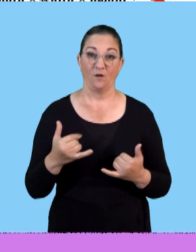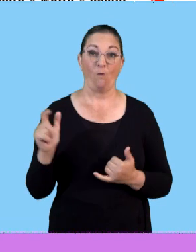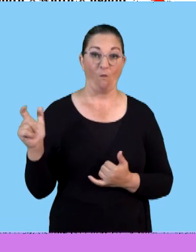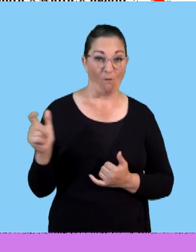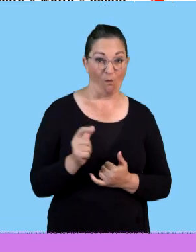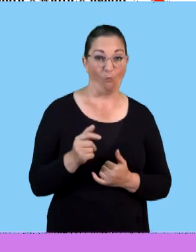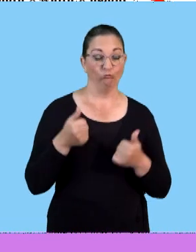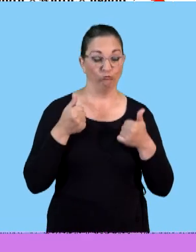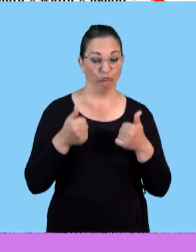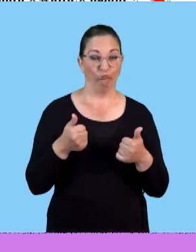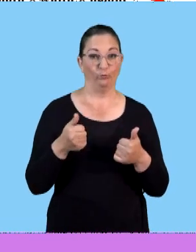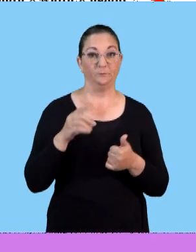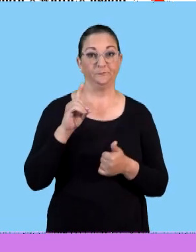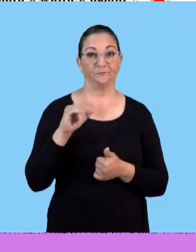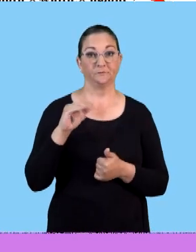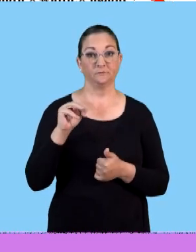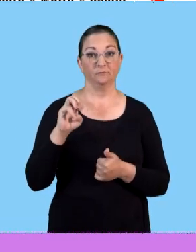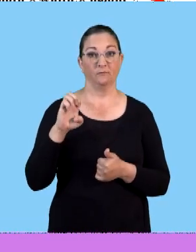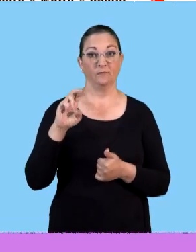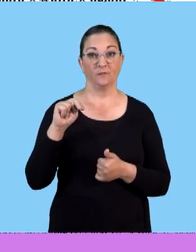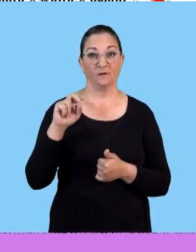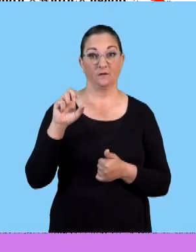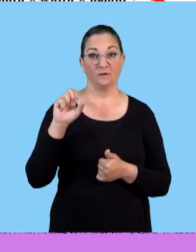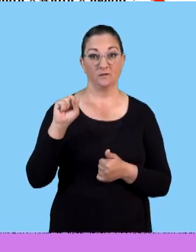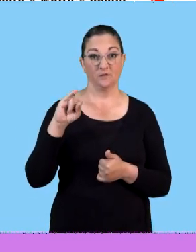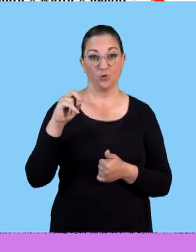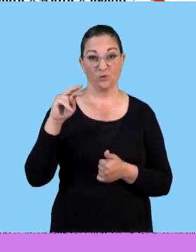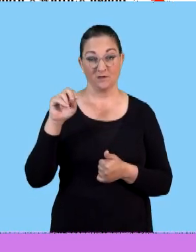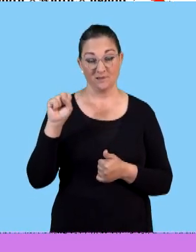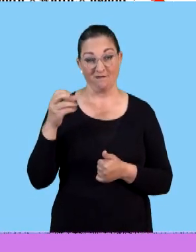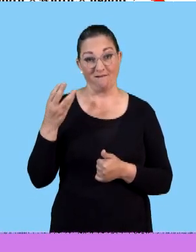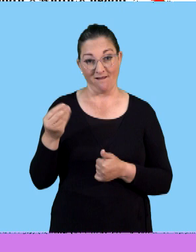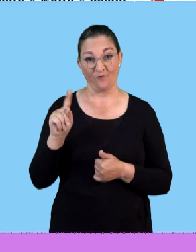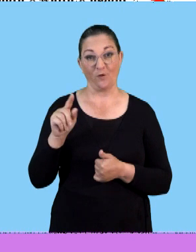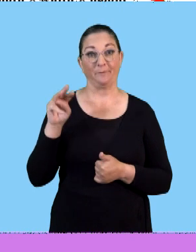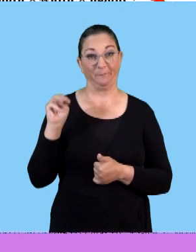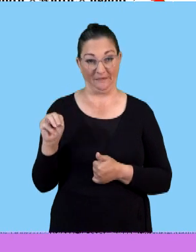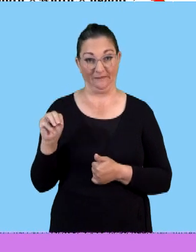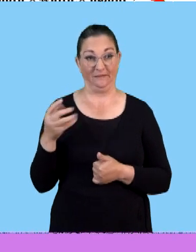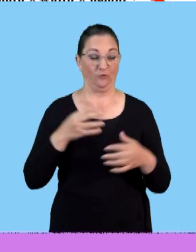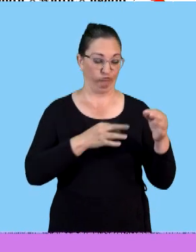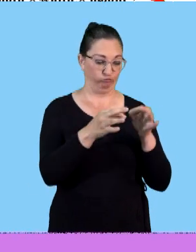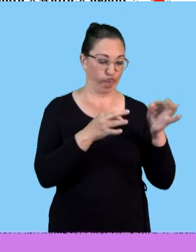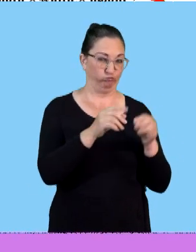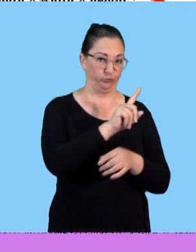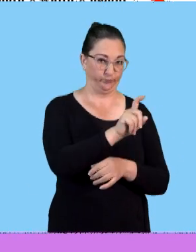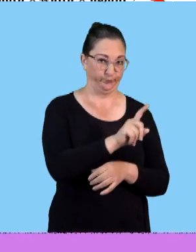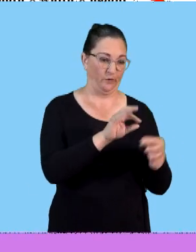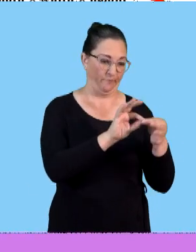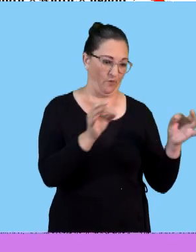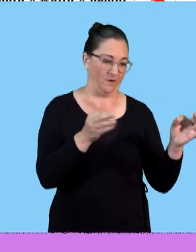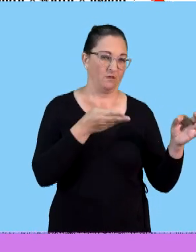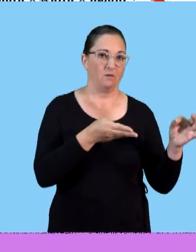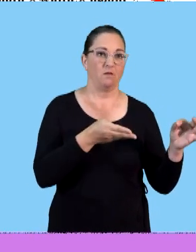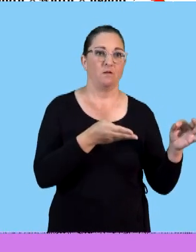0,4625. And now I have all my dimensions in meters. Are we clear? So let's substitute. I go back to my